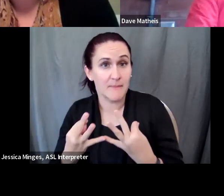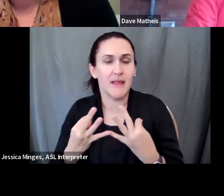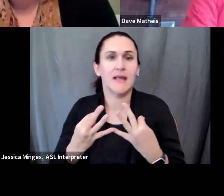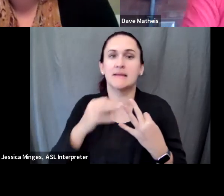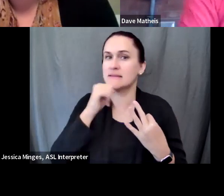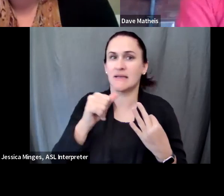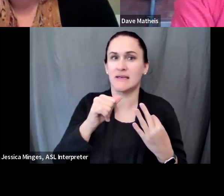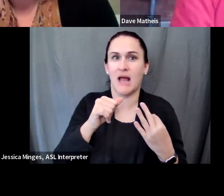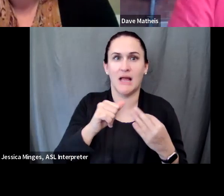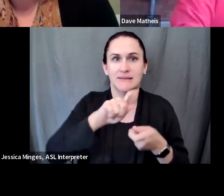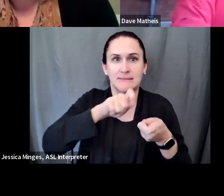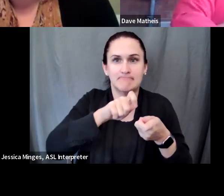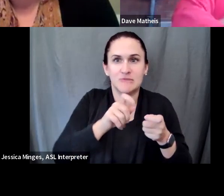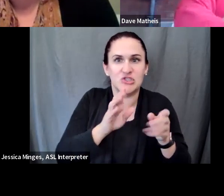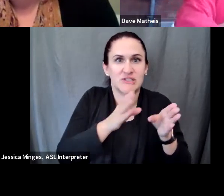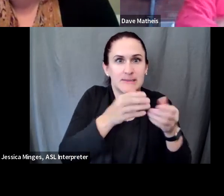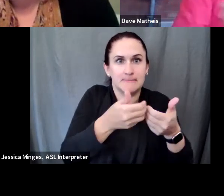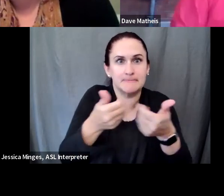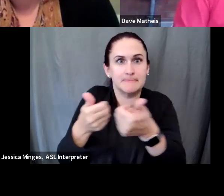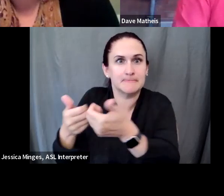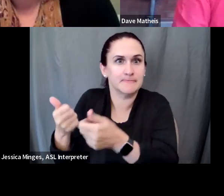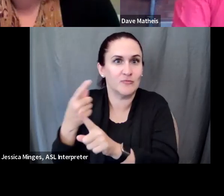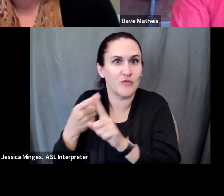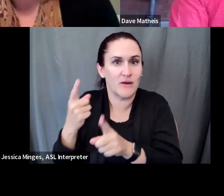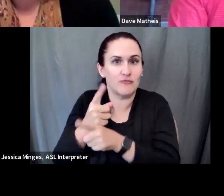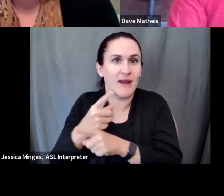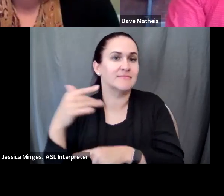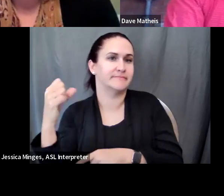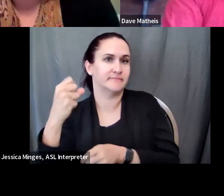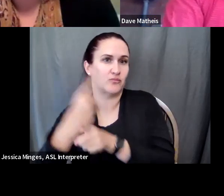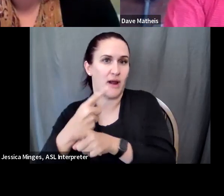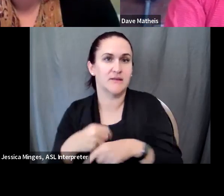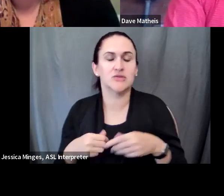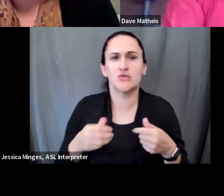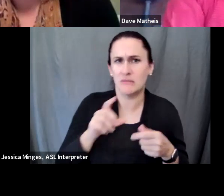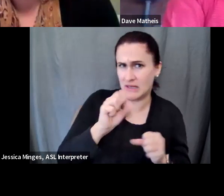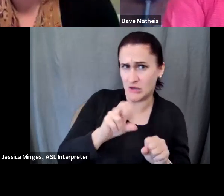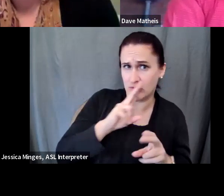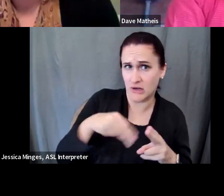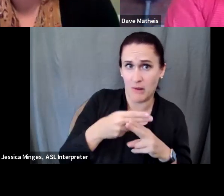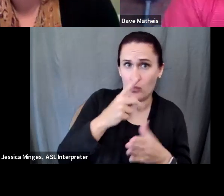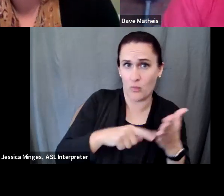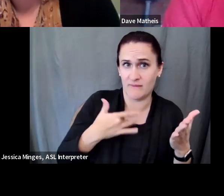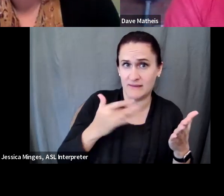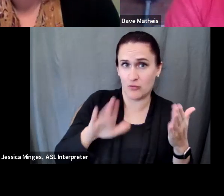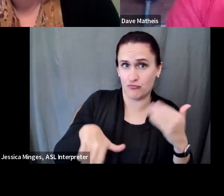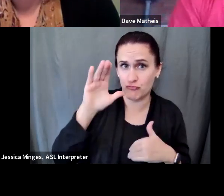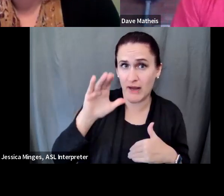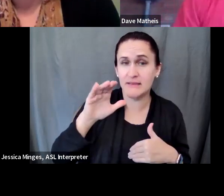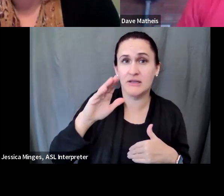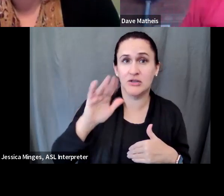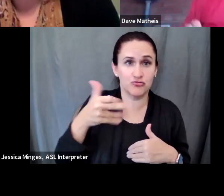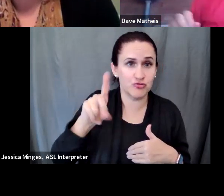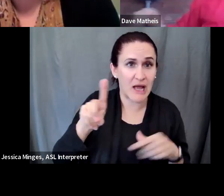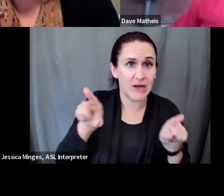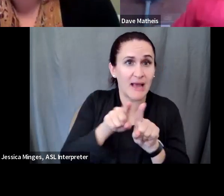distinct silos, right? Can you talk a little bit about what it's like raising a child as a